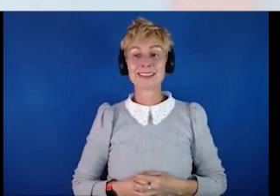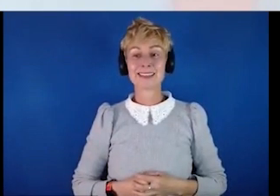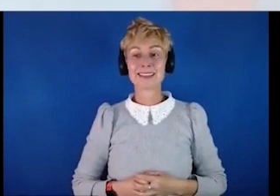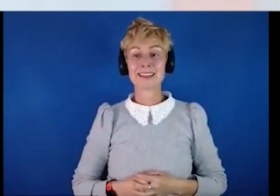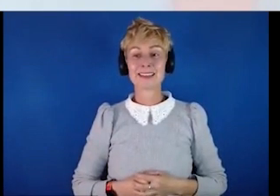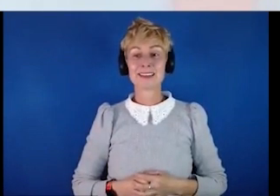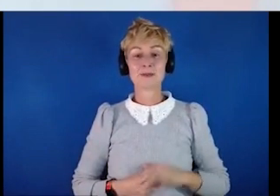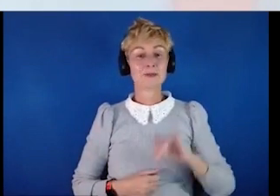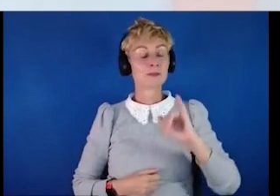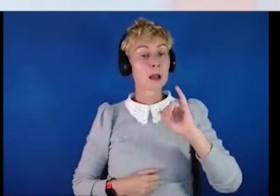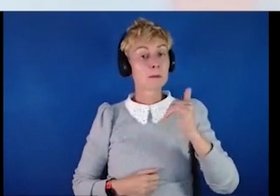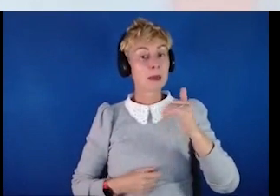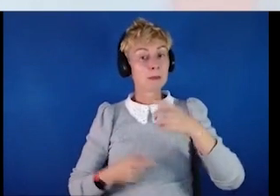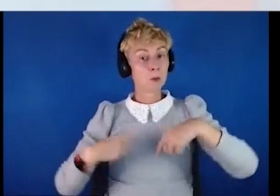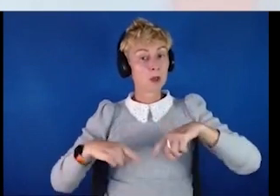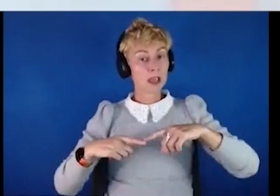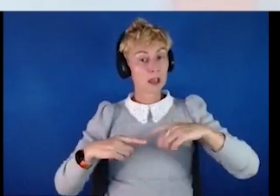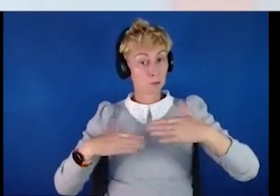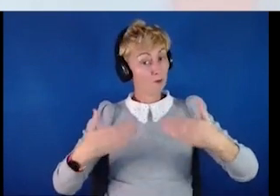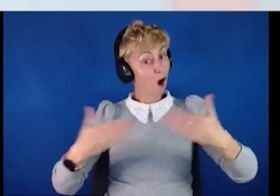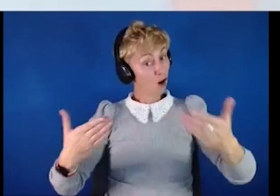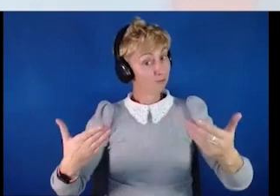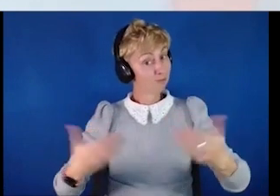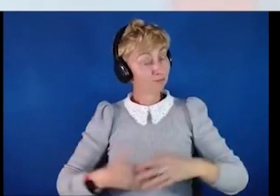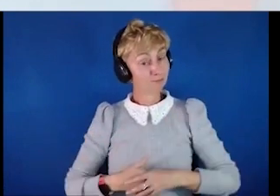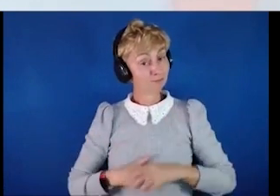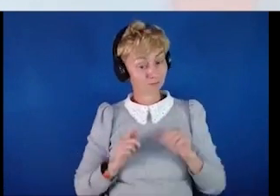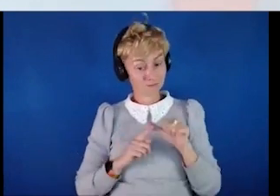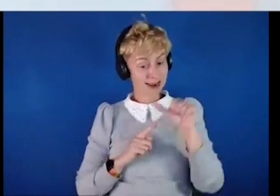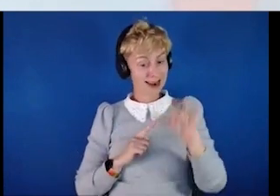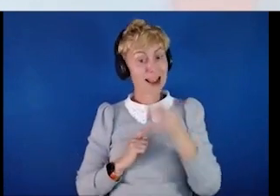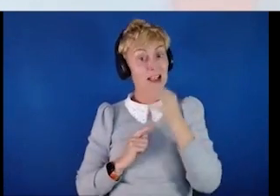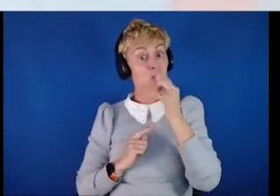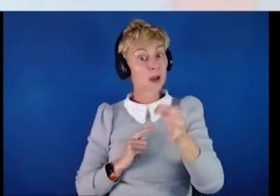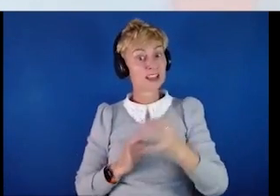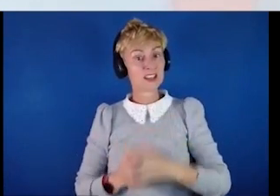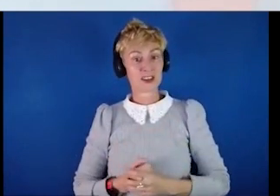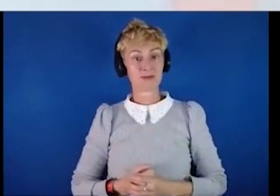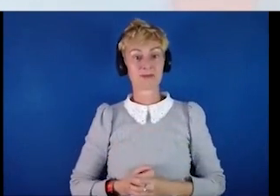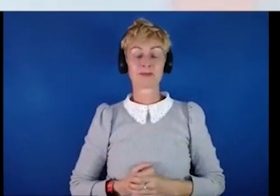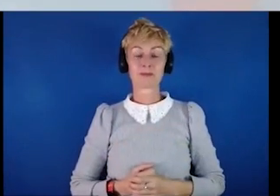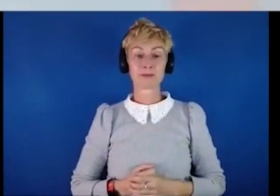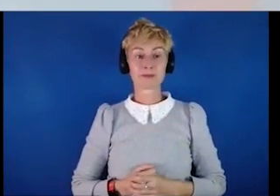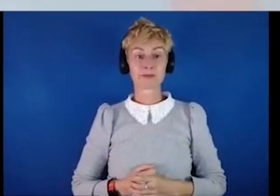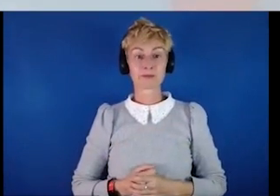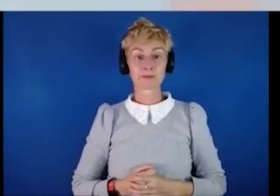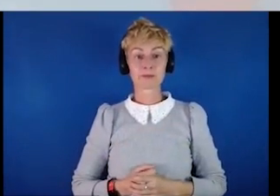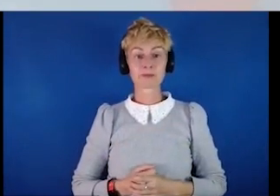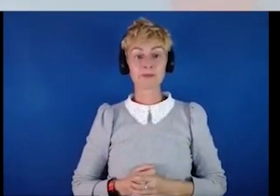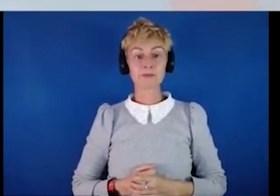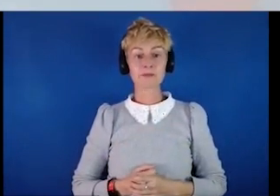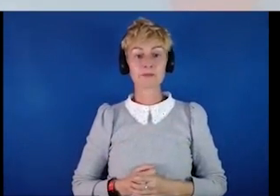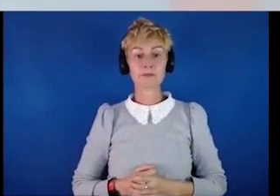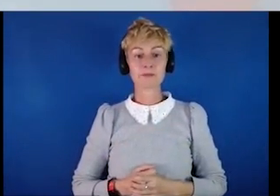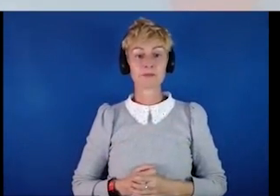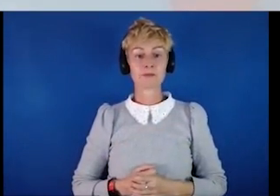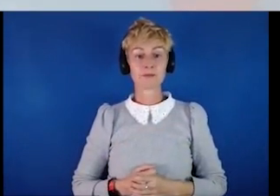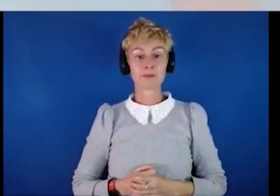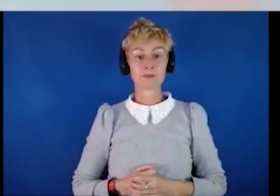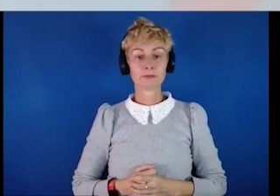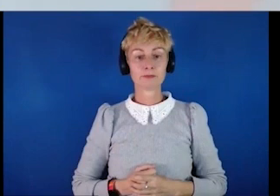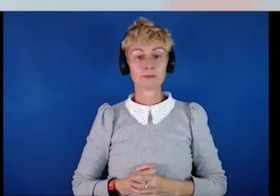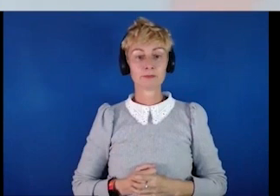Maybe we want to move on to our next question now that we have got a bit of a